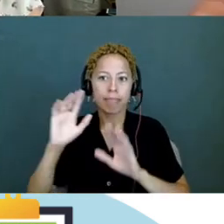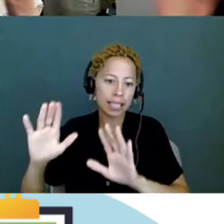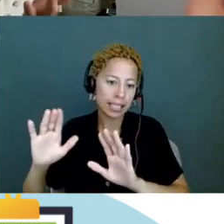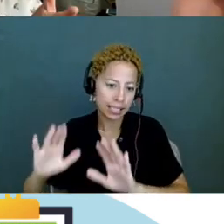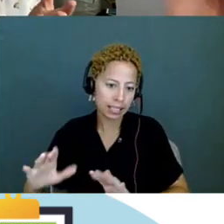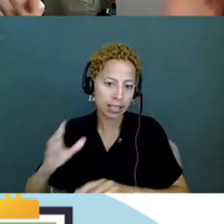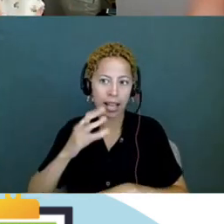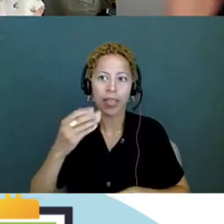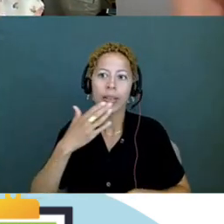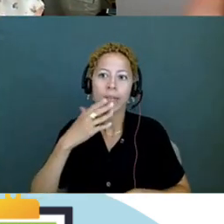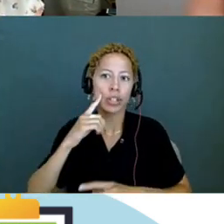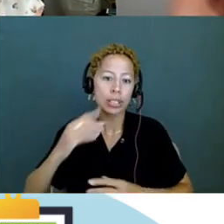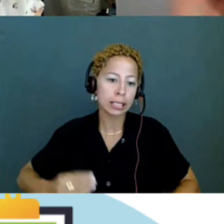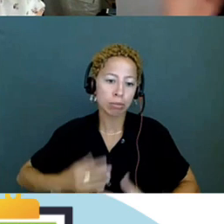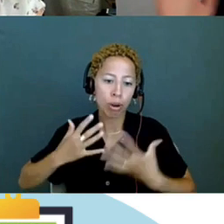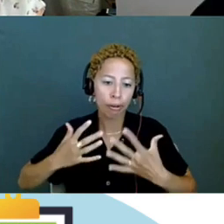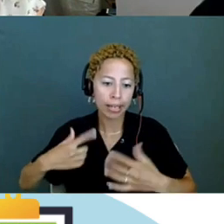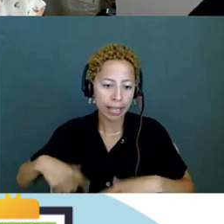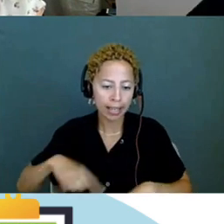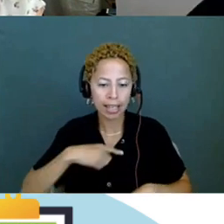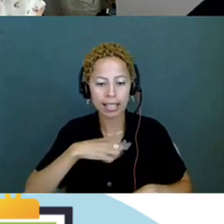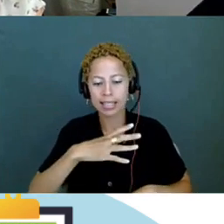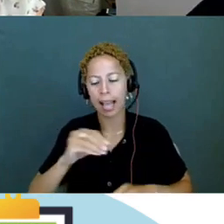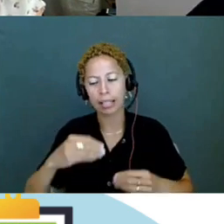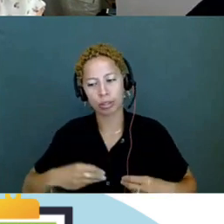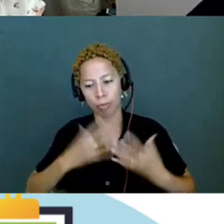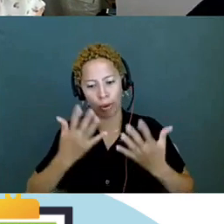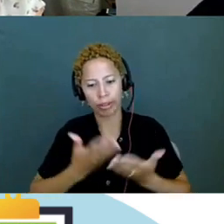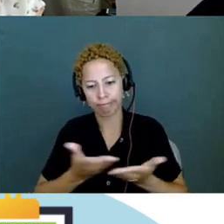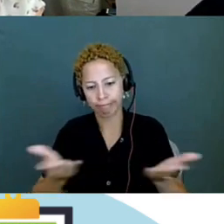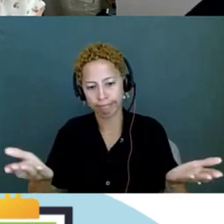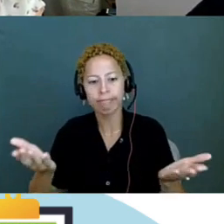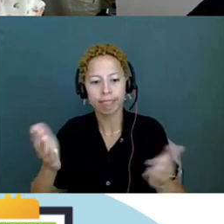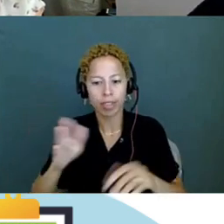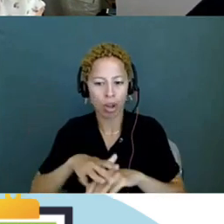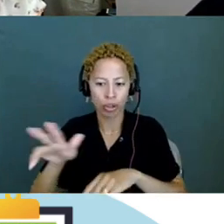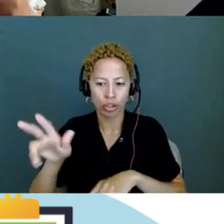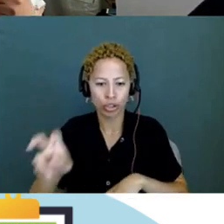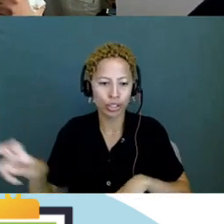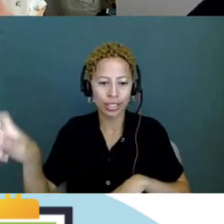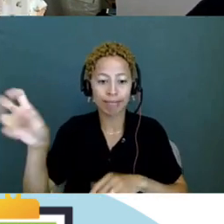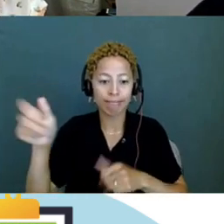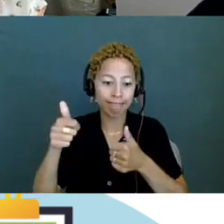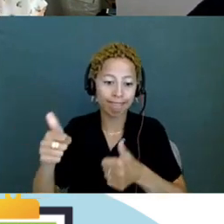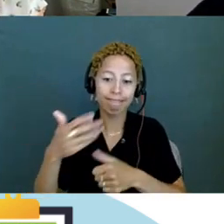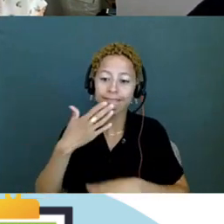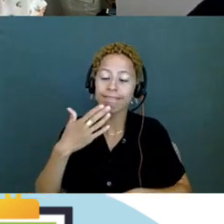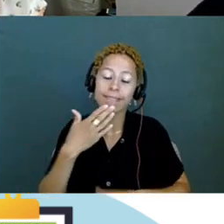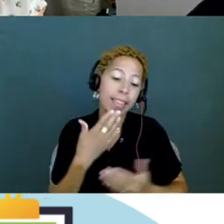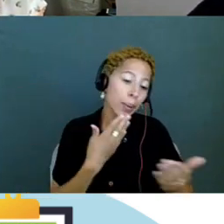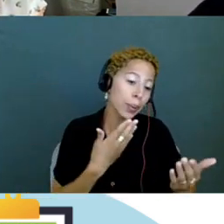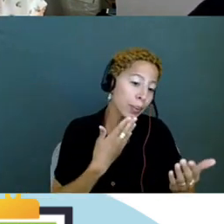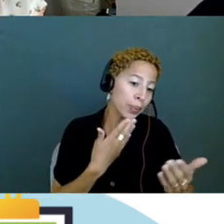for inspiring us and inspiring others on your journey with the social media. Thank you so much, everyone. Thank you.